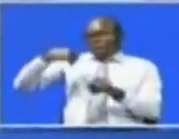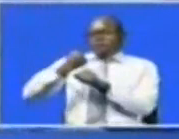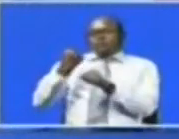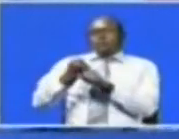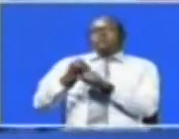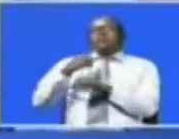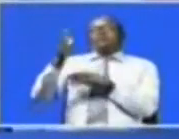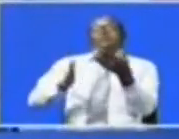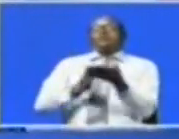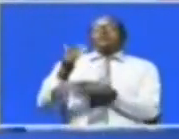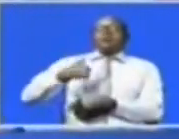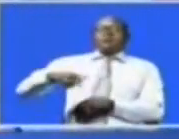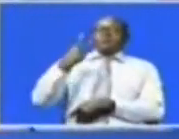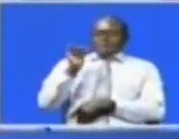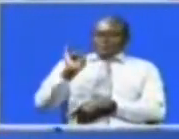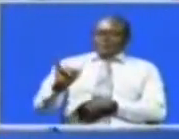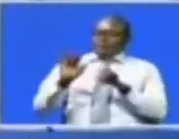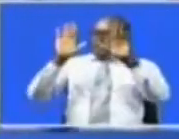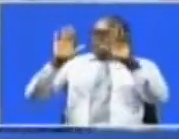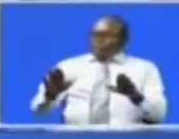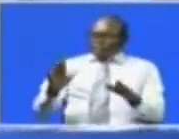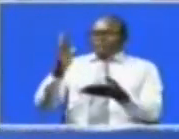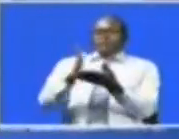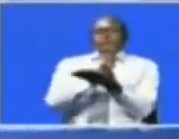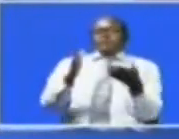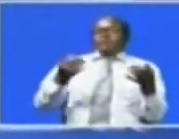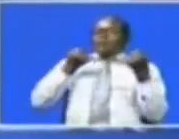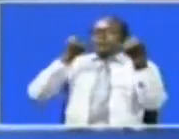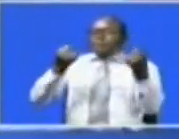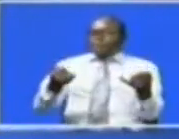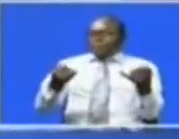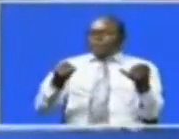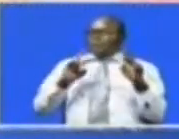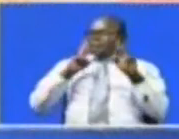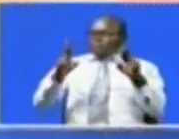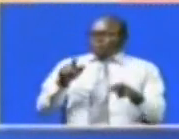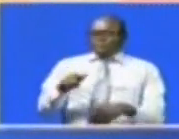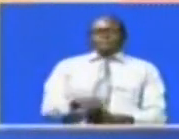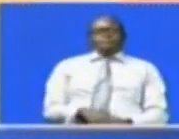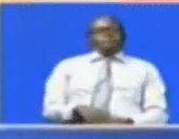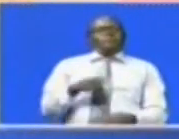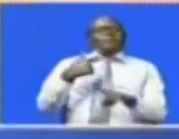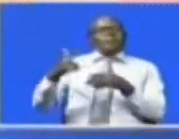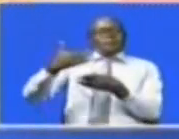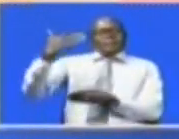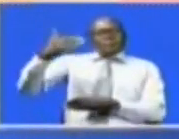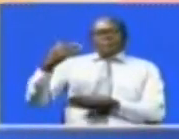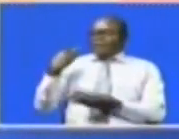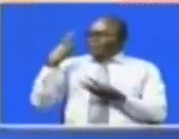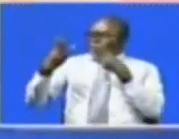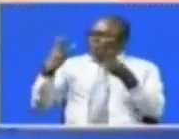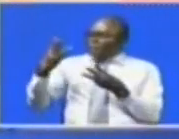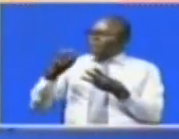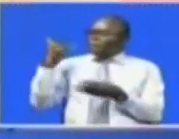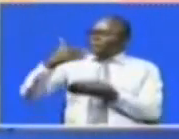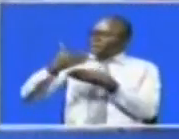make sure we all see it as an important issue to exchange reports, these kind of details. But still, the border, does it worry you? That wall,